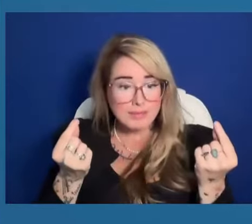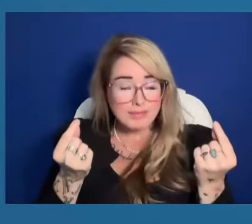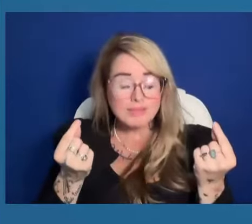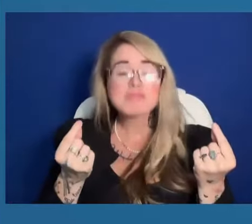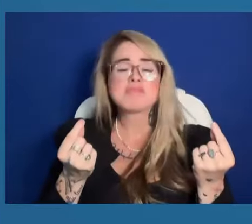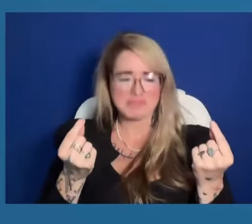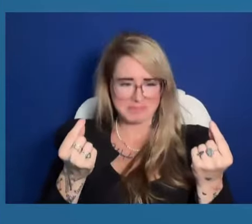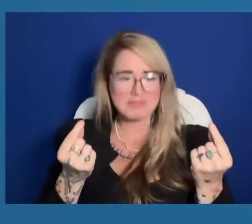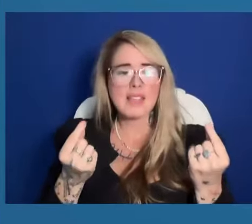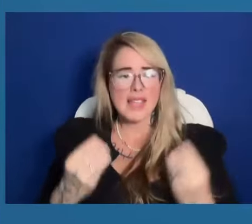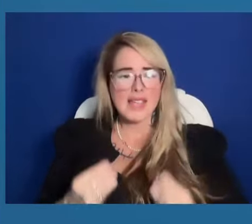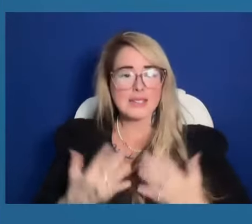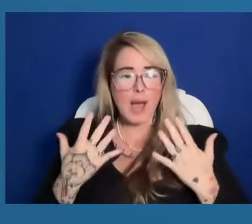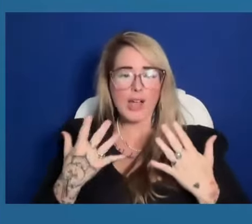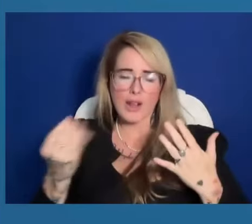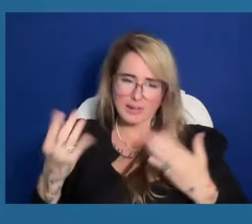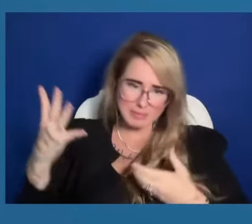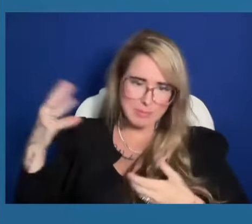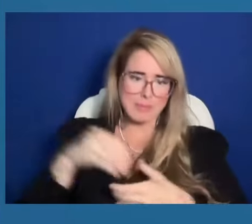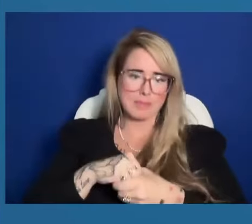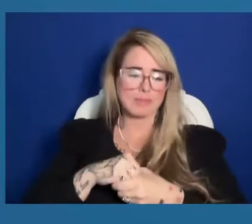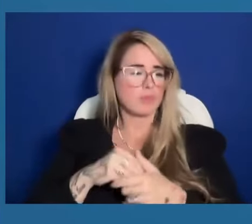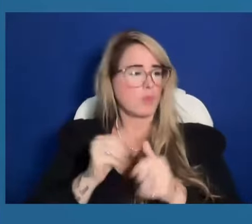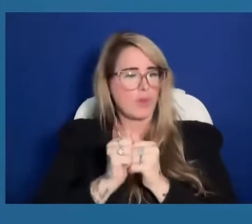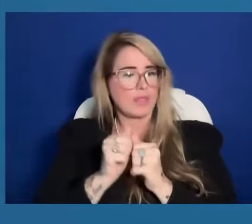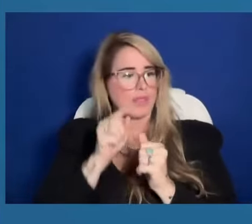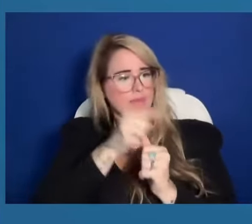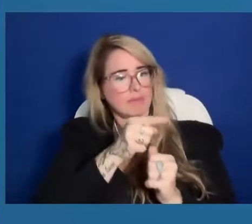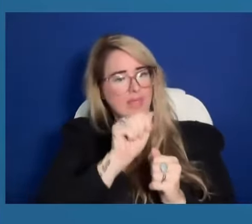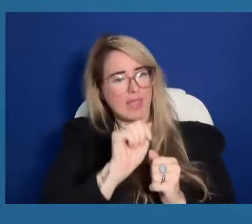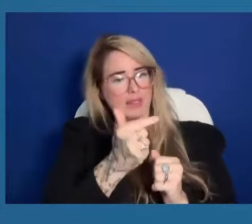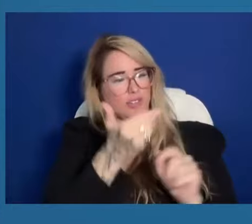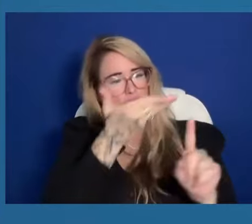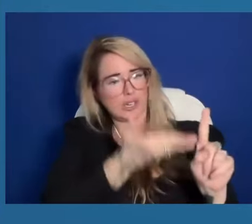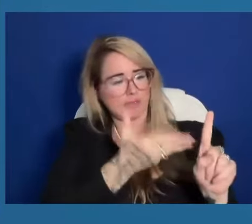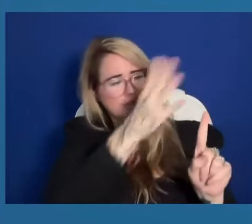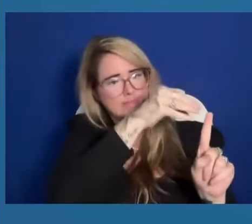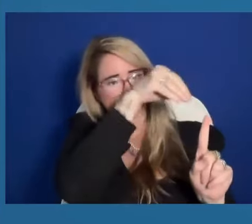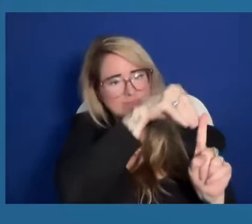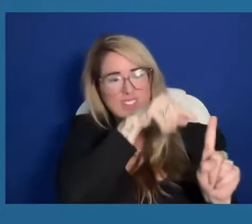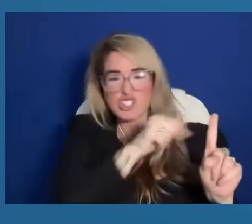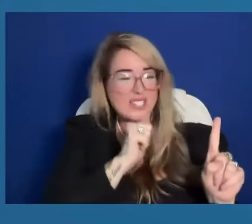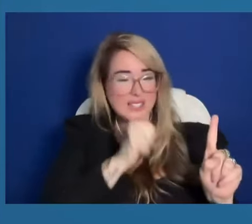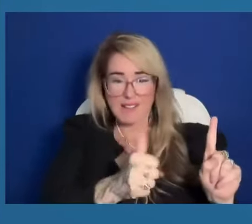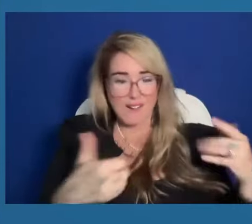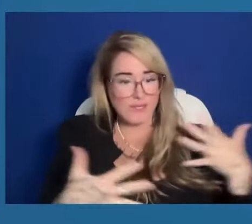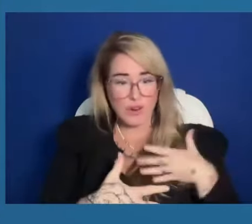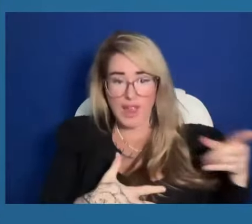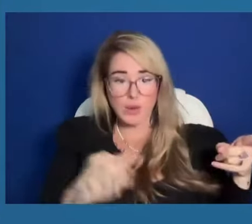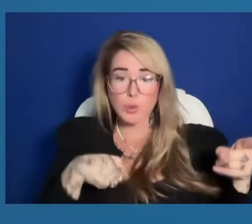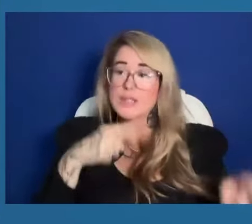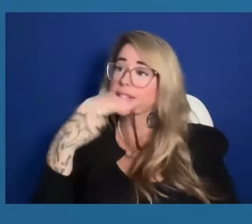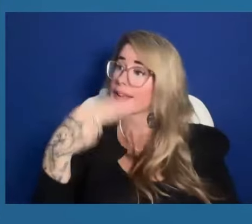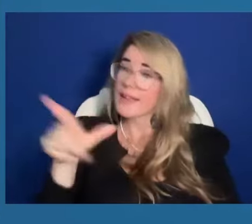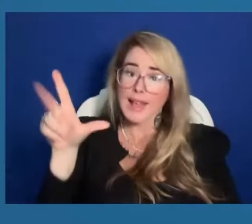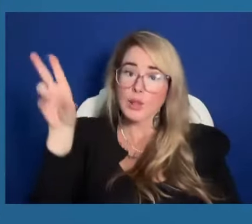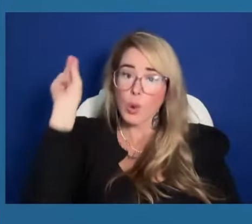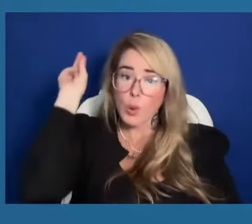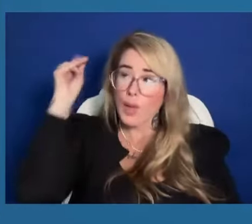inspired and embodied by our wonderful Attorney General, who is not afraid. We say, "Hell no, hands